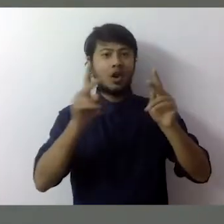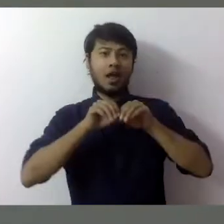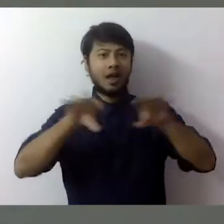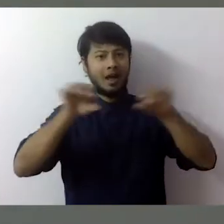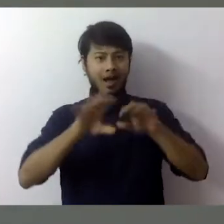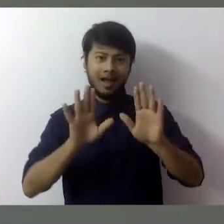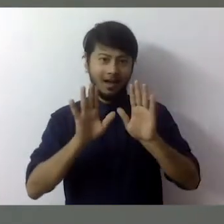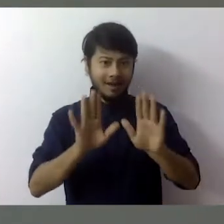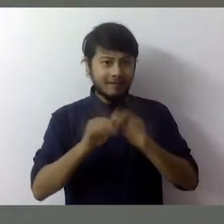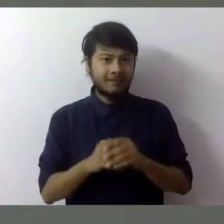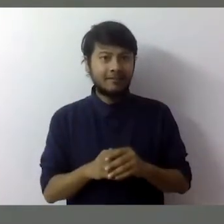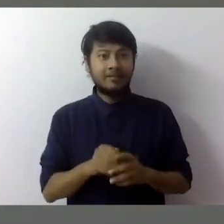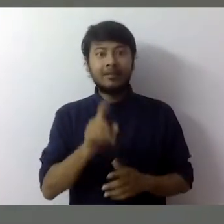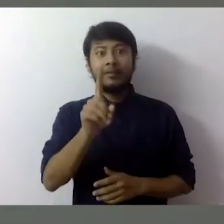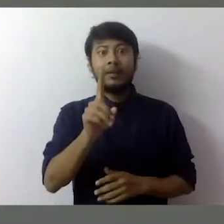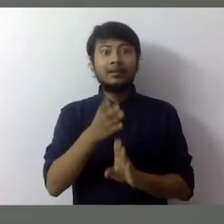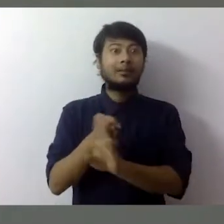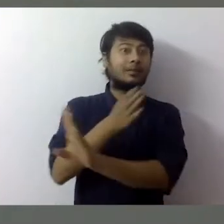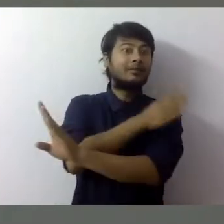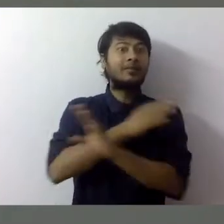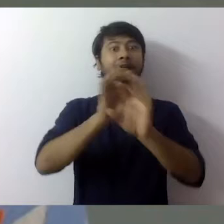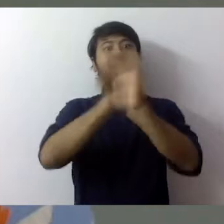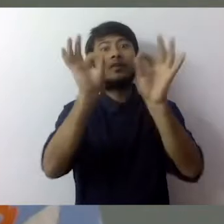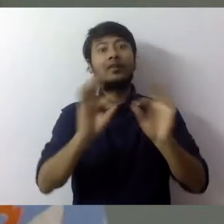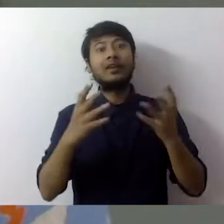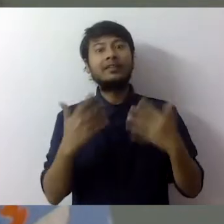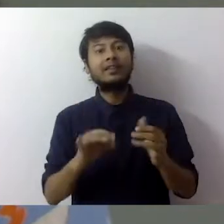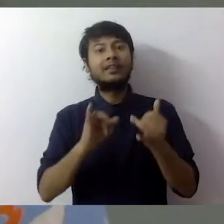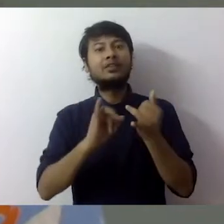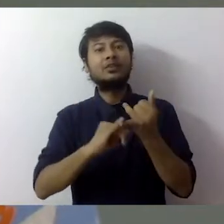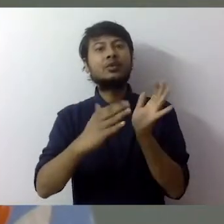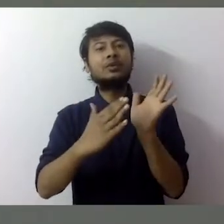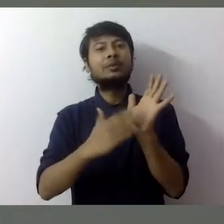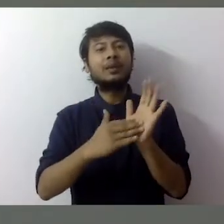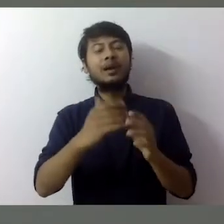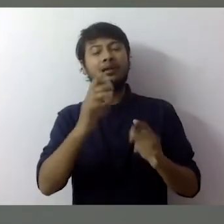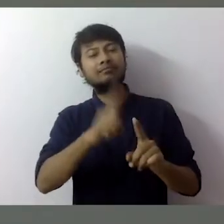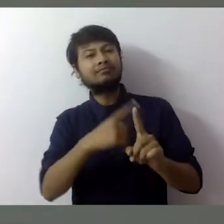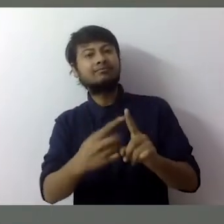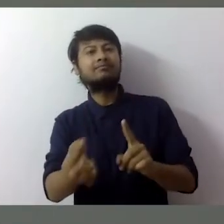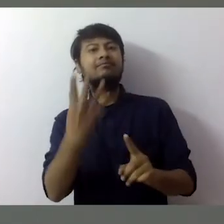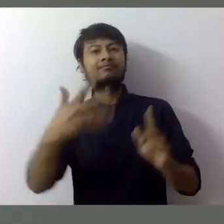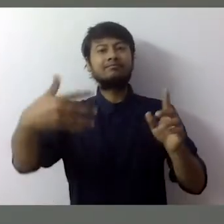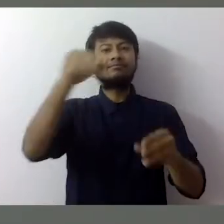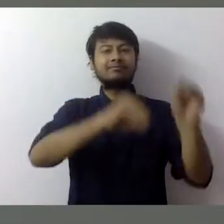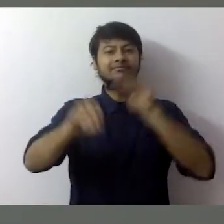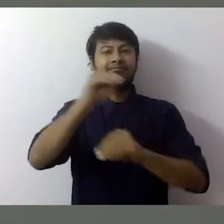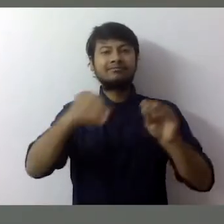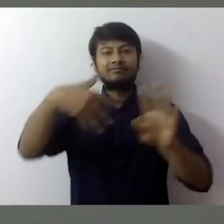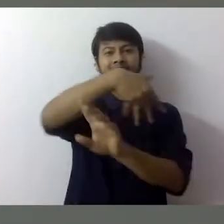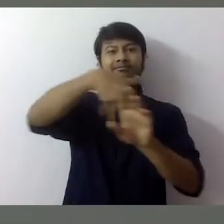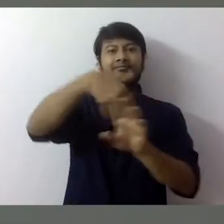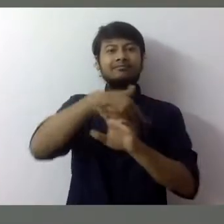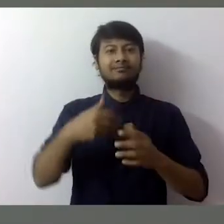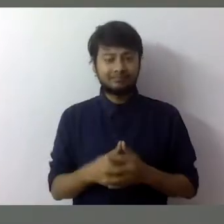that we had a predecessor to Photoshop or social media tools in the 20th century? The 20th century saw a huge pileup of